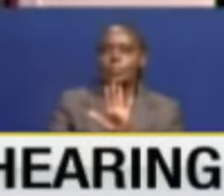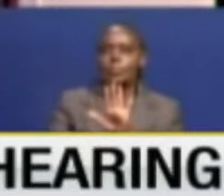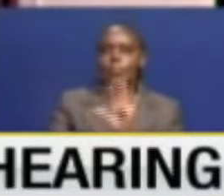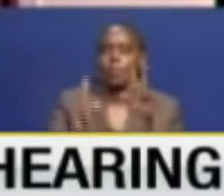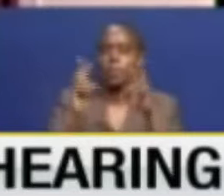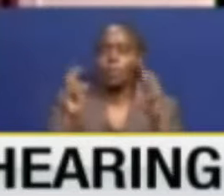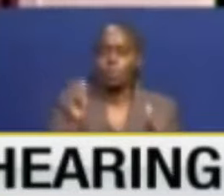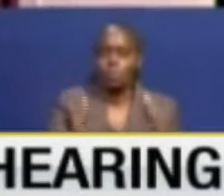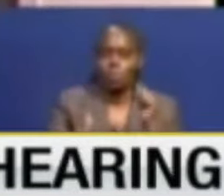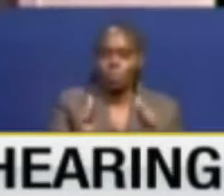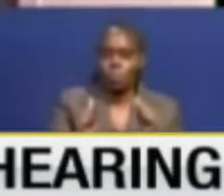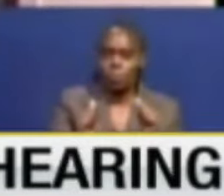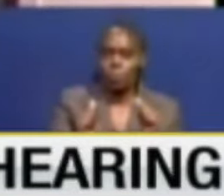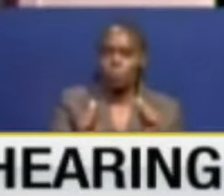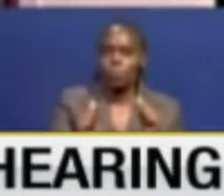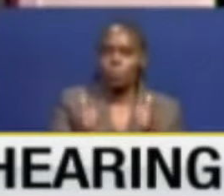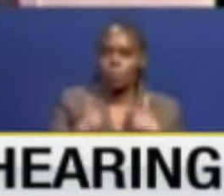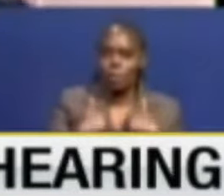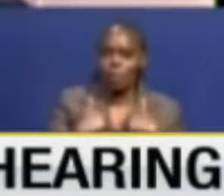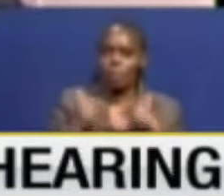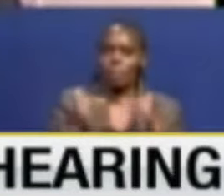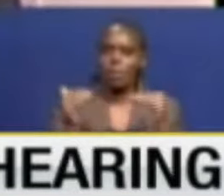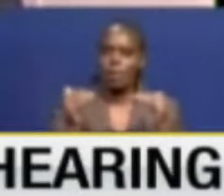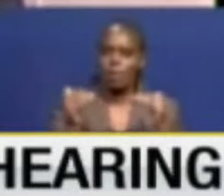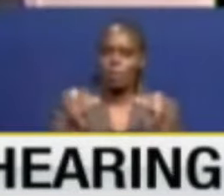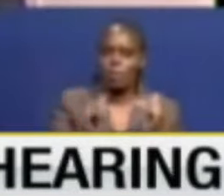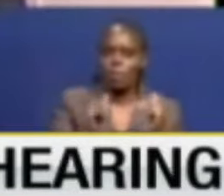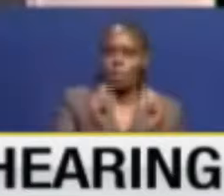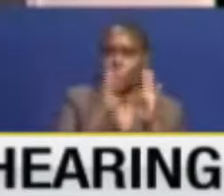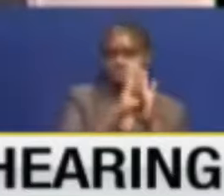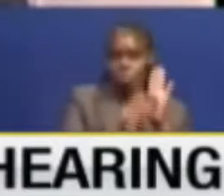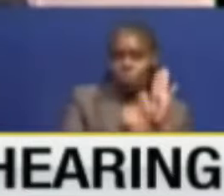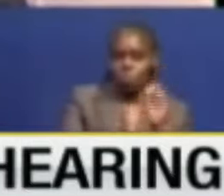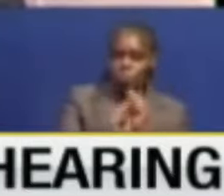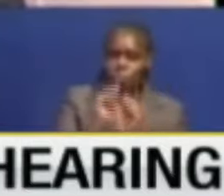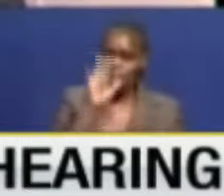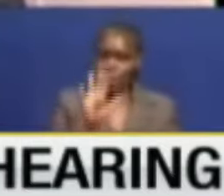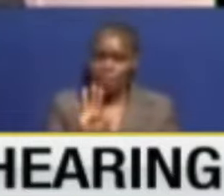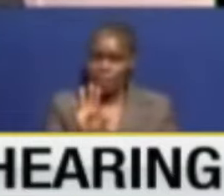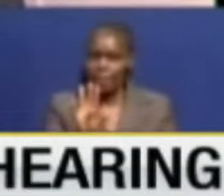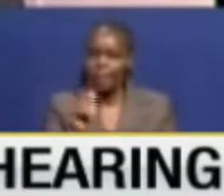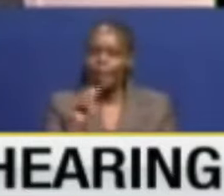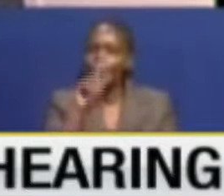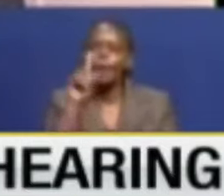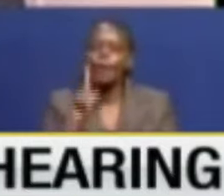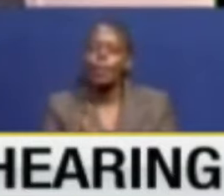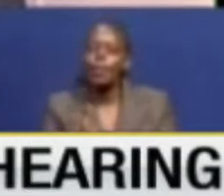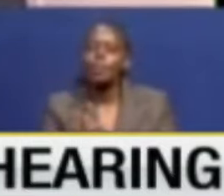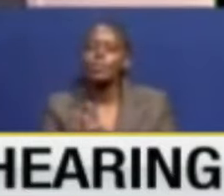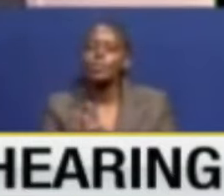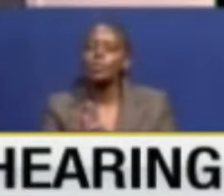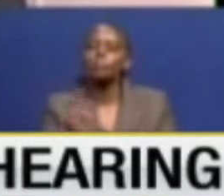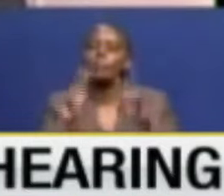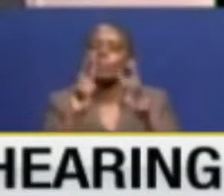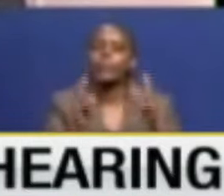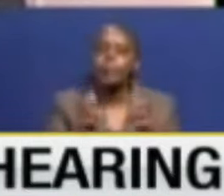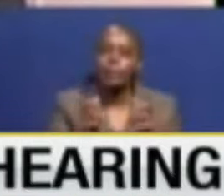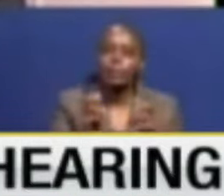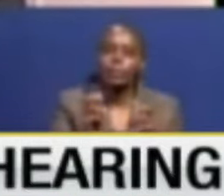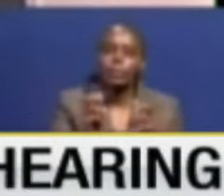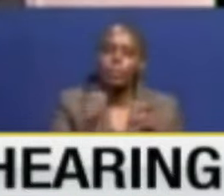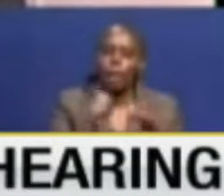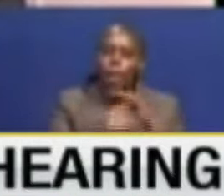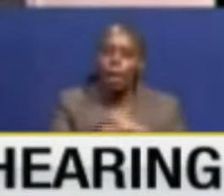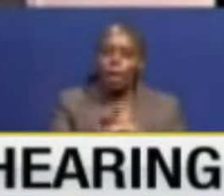issue that has risen, and equally Rule 14. Any preliminary questions or issues raised by the County